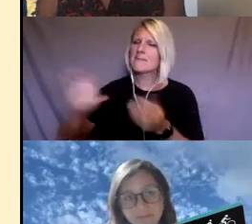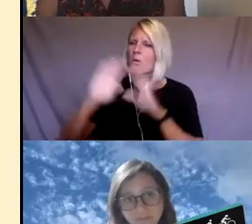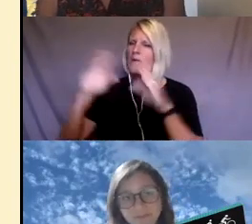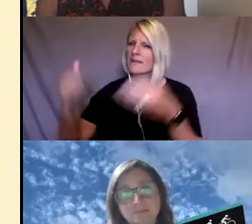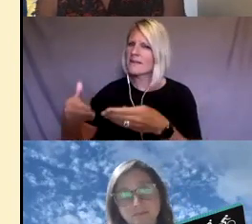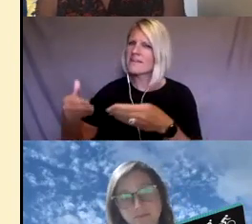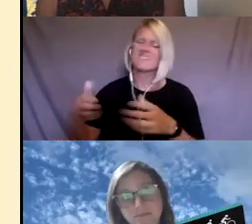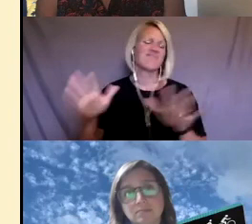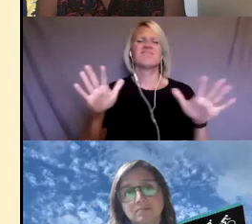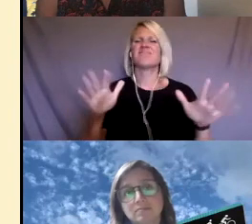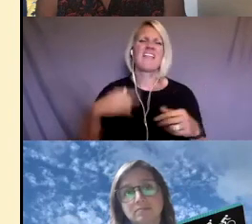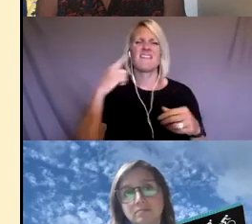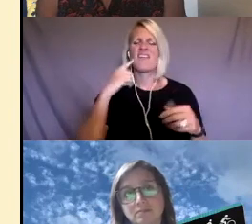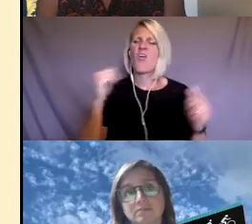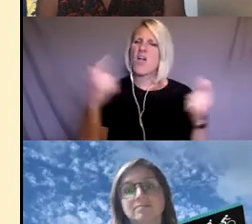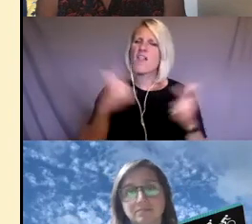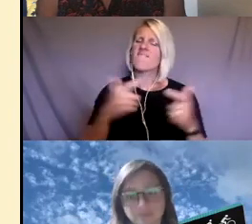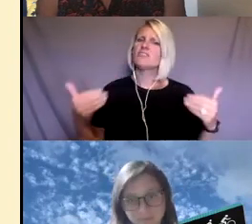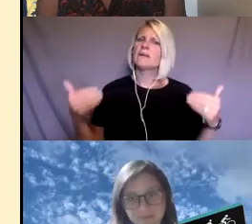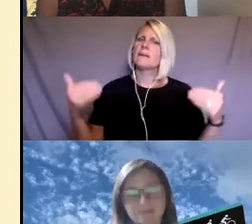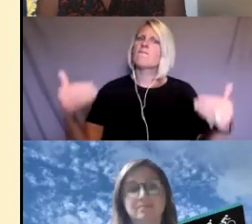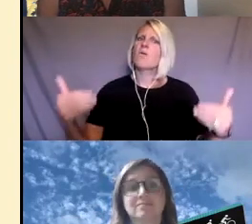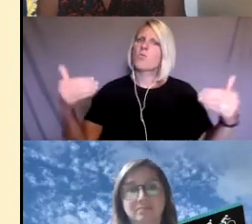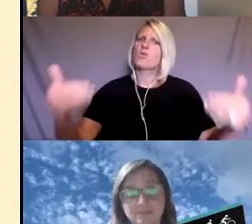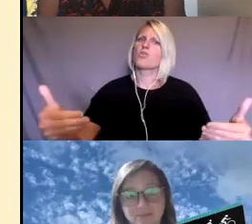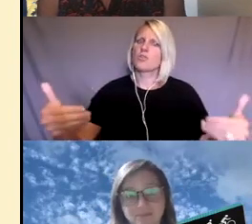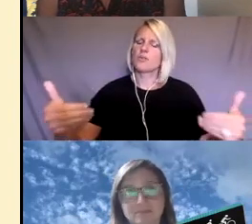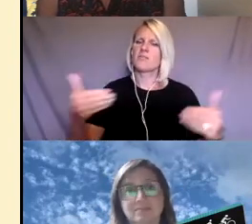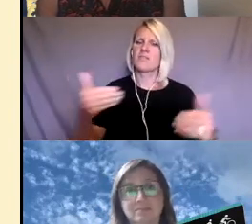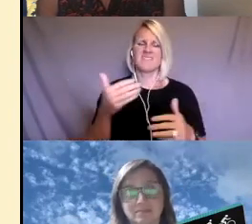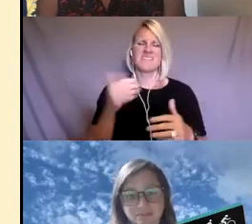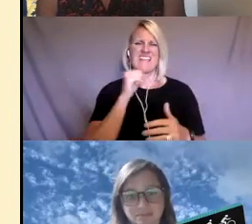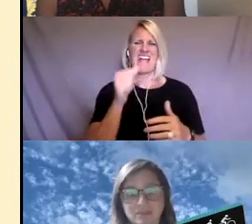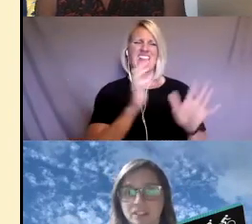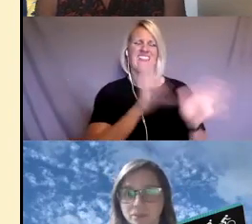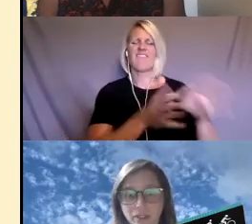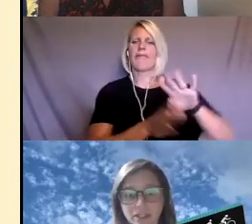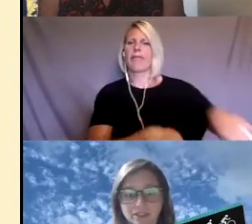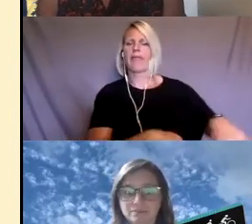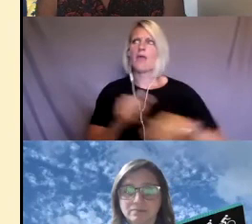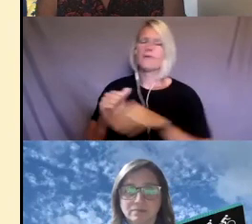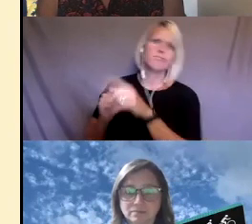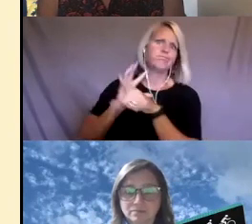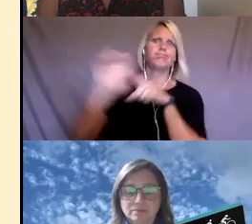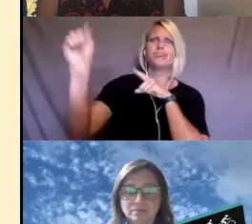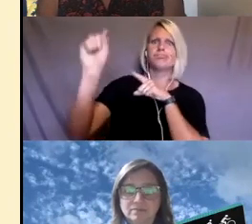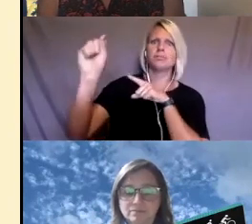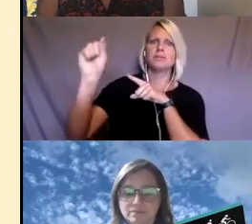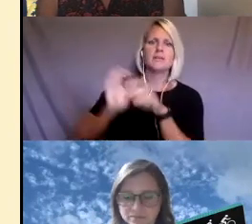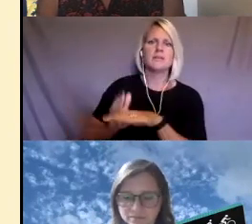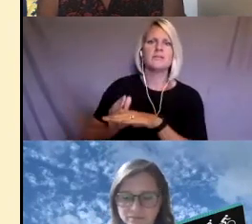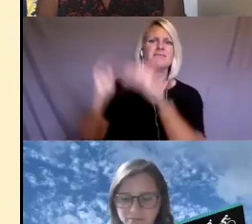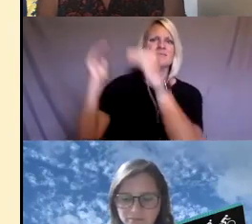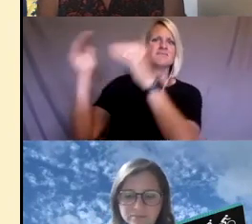us to creep forward little by little than to leave someone in the wayside while we rise up